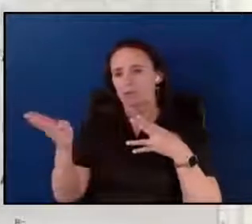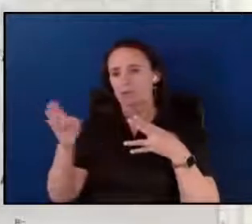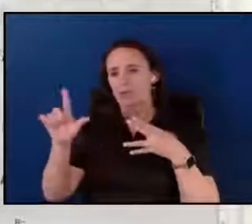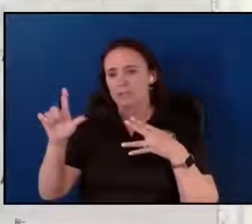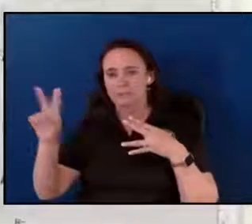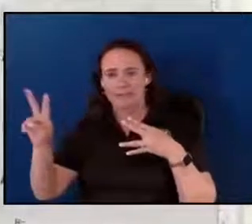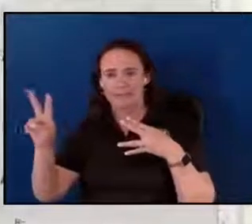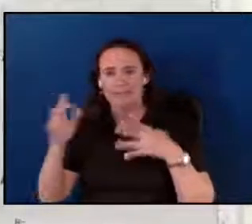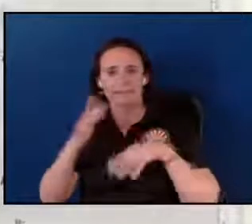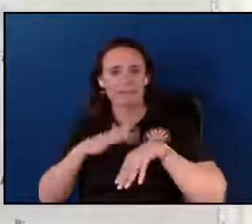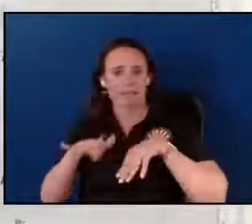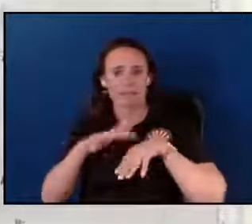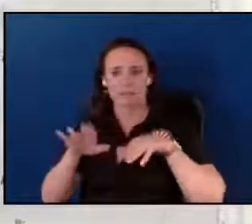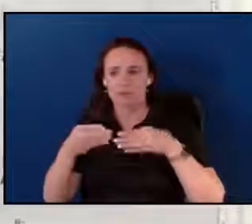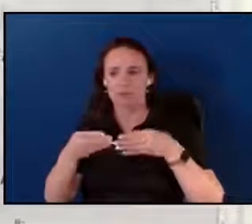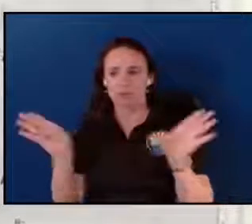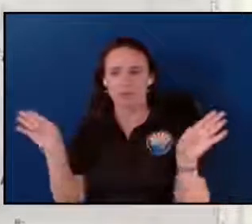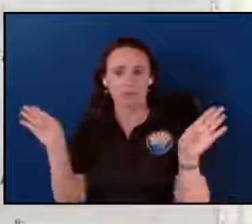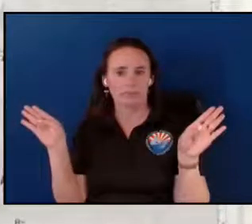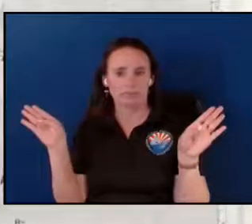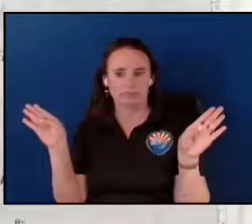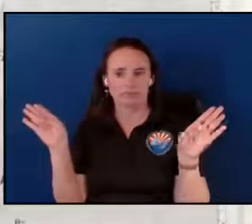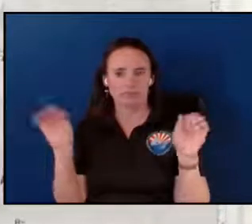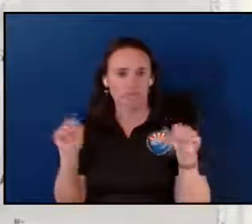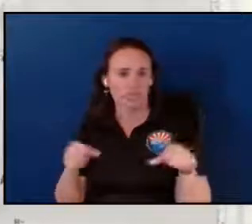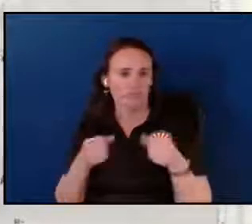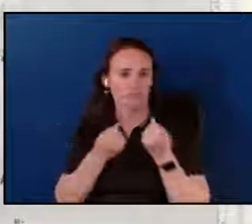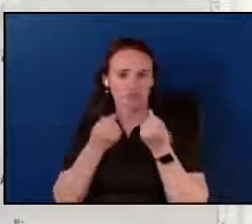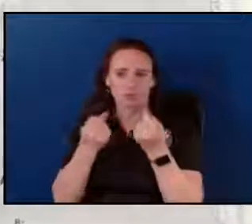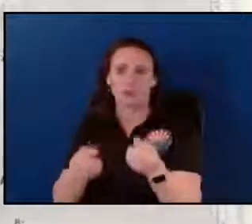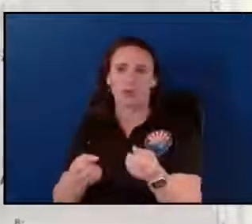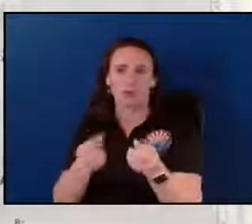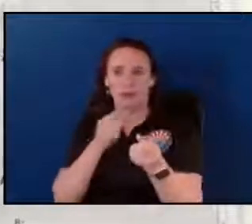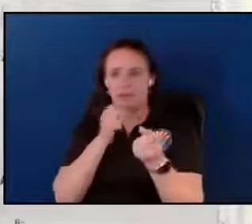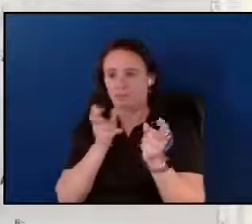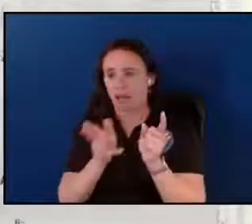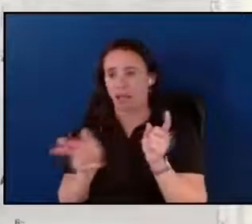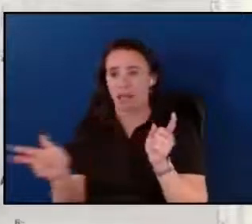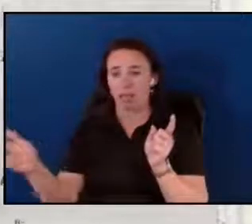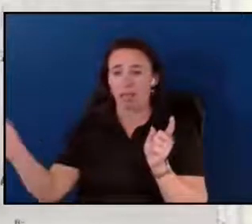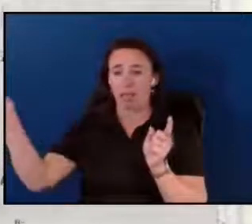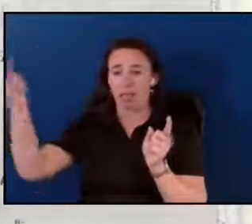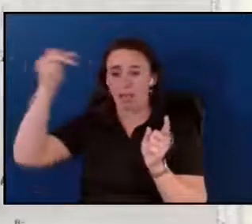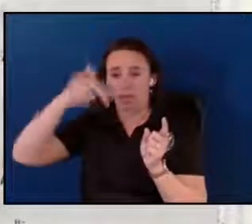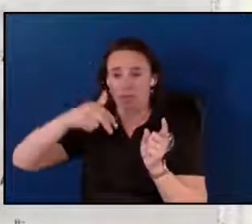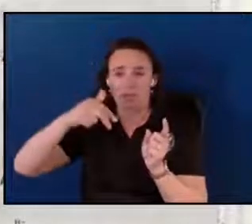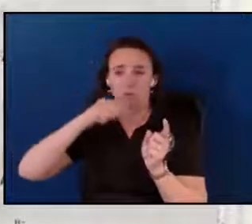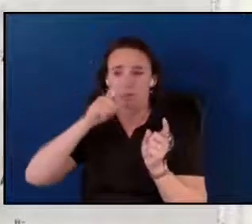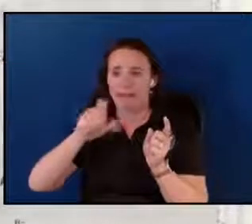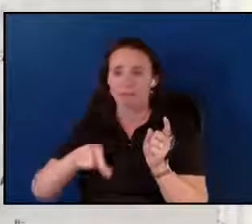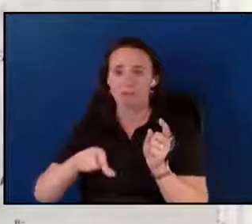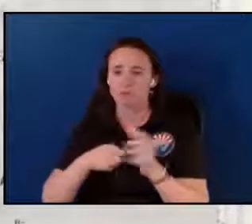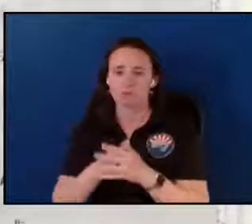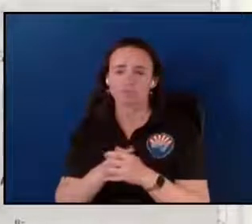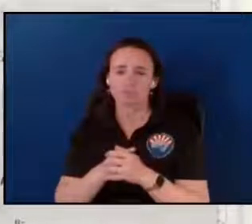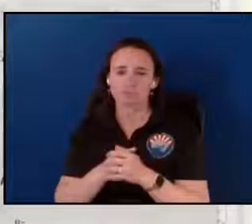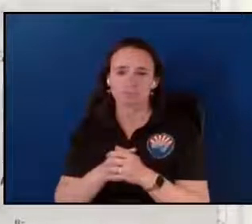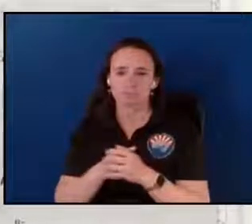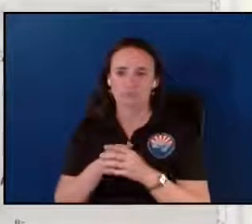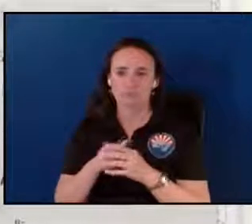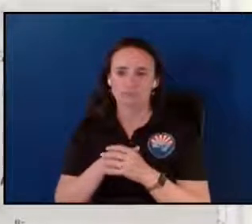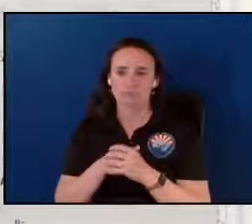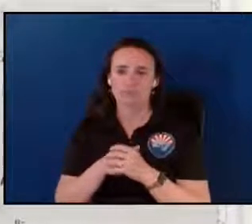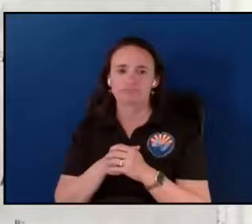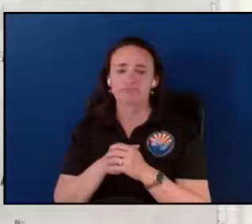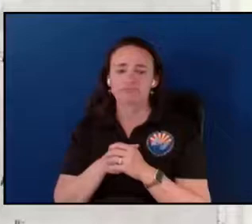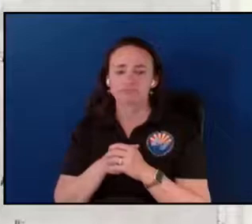and open. So there's no need to go around through Black Lake, through Angel Fire, and come down through 434 as well.